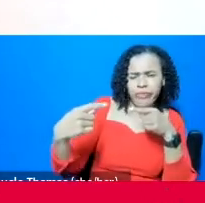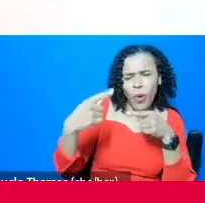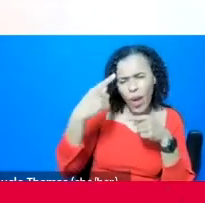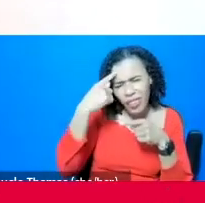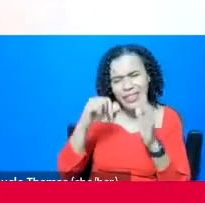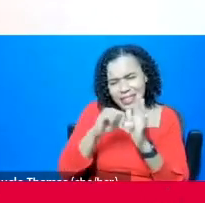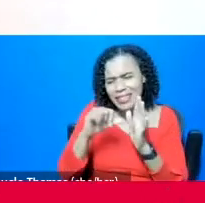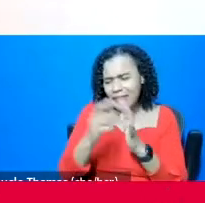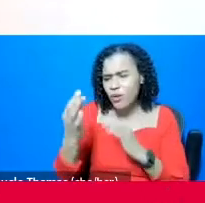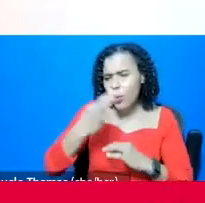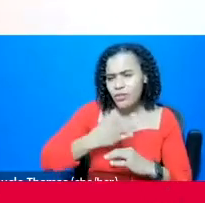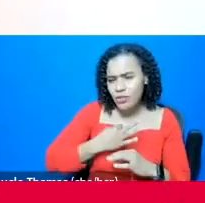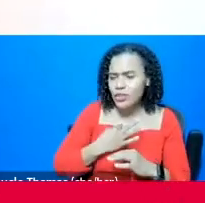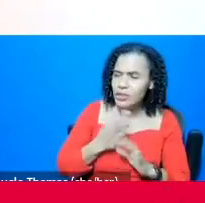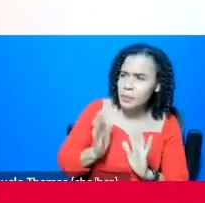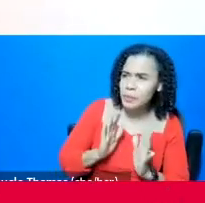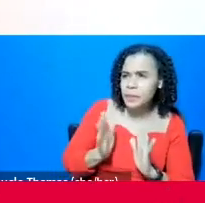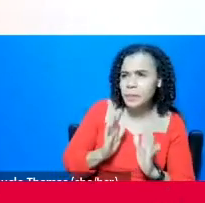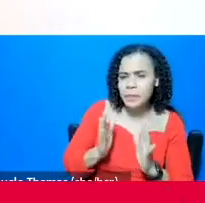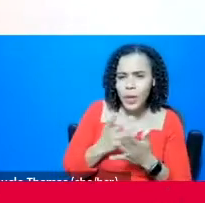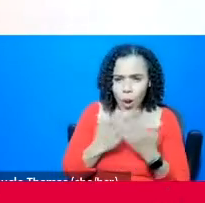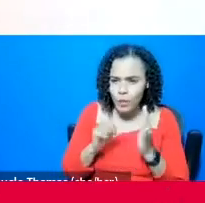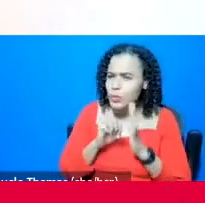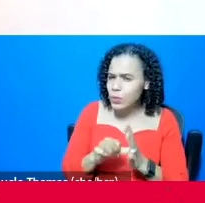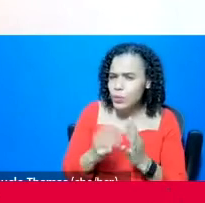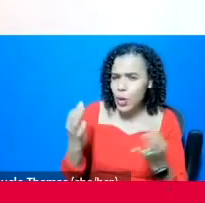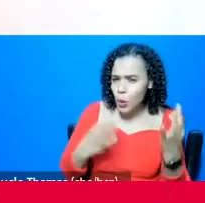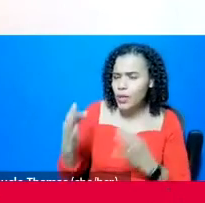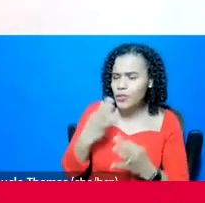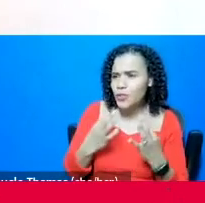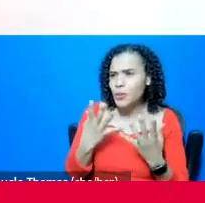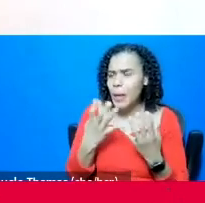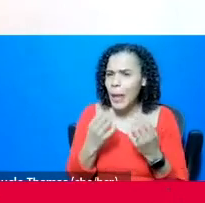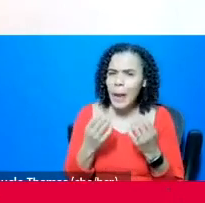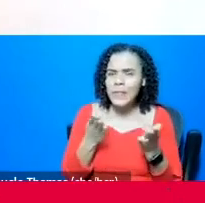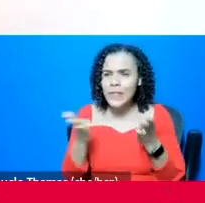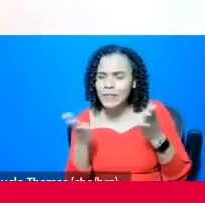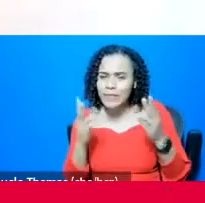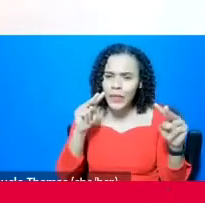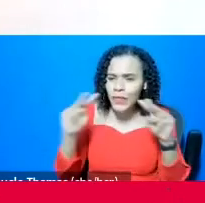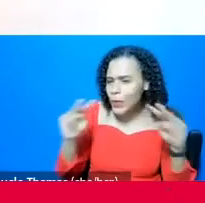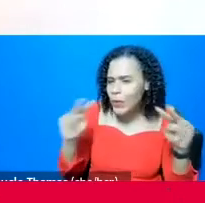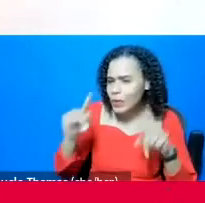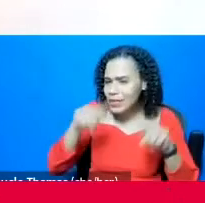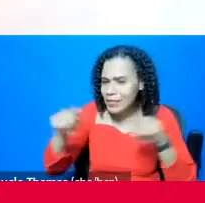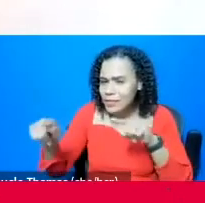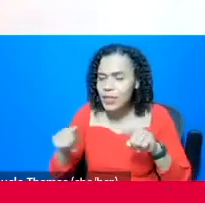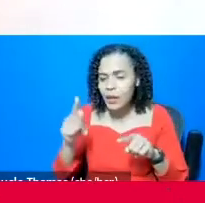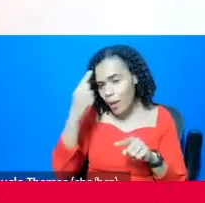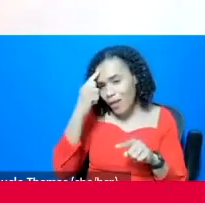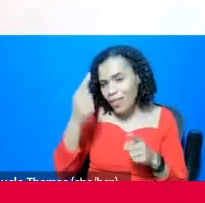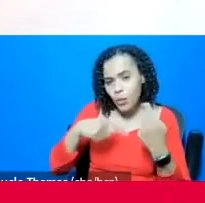loaded questions today. And definitely, you know, we walk on very fine lines. Do you know what I mean?